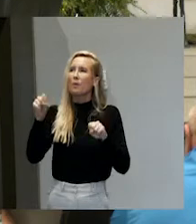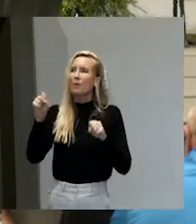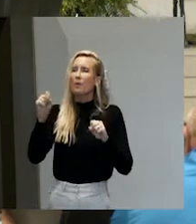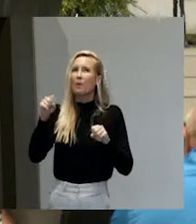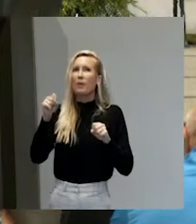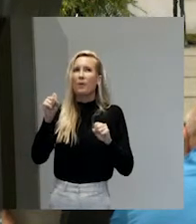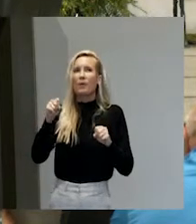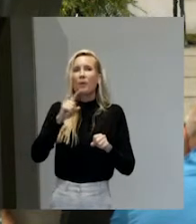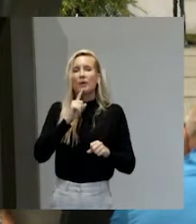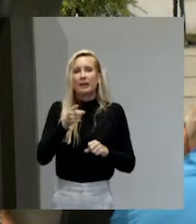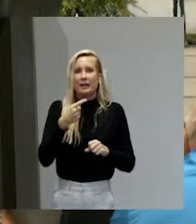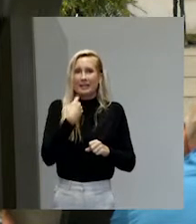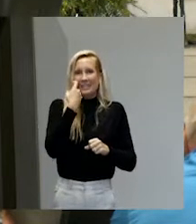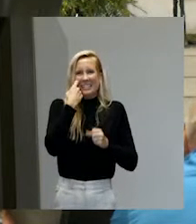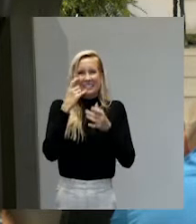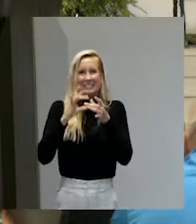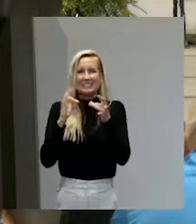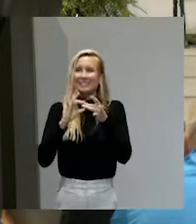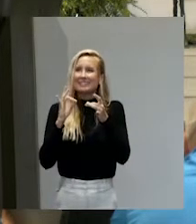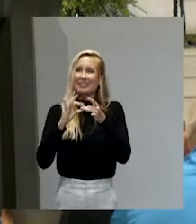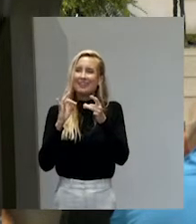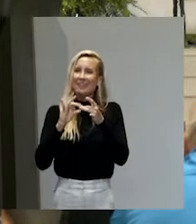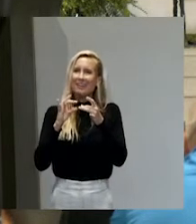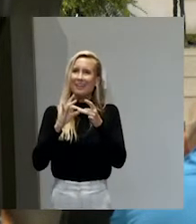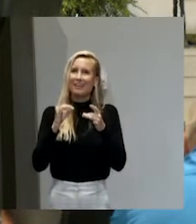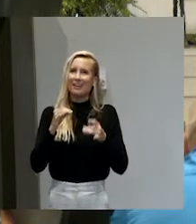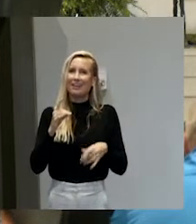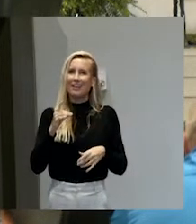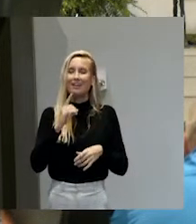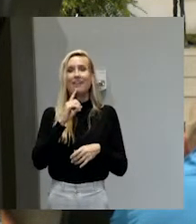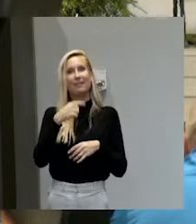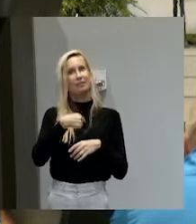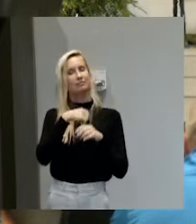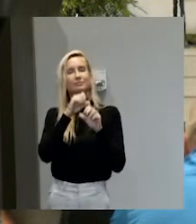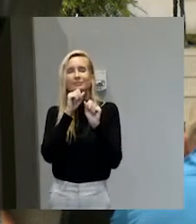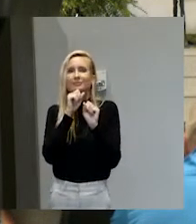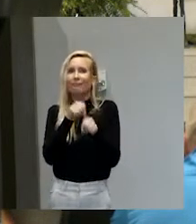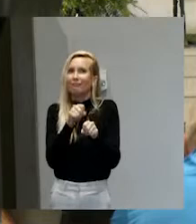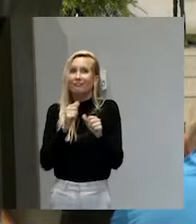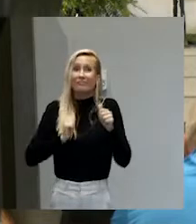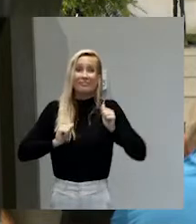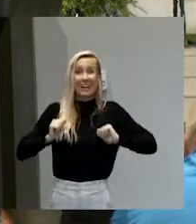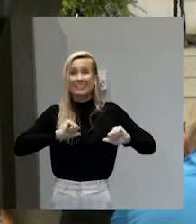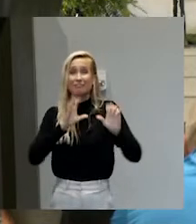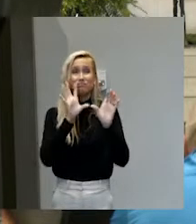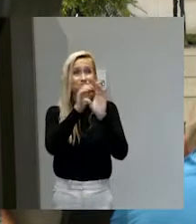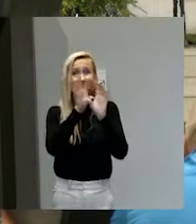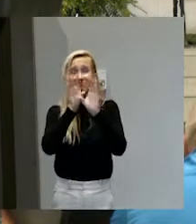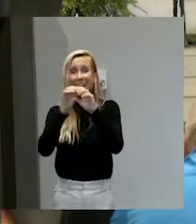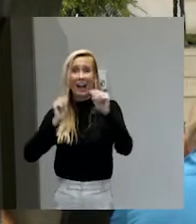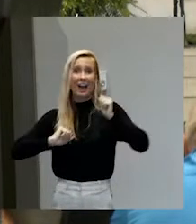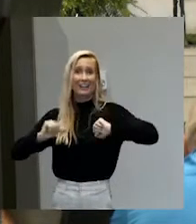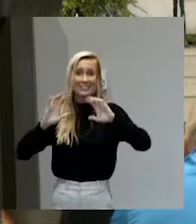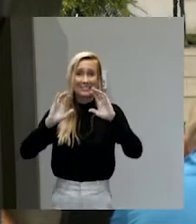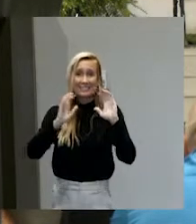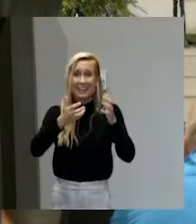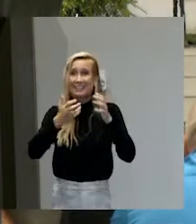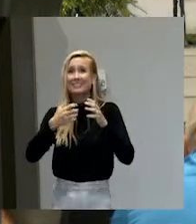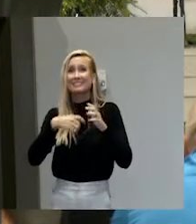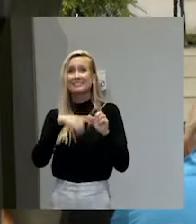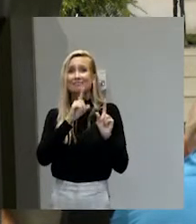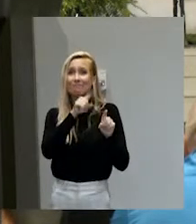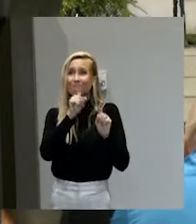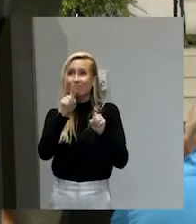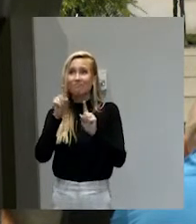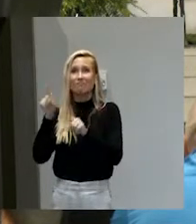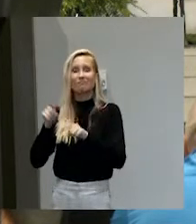we always talk about, I love acting classes and I've taken several that, because, it's important is to have the